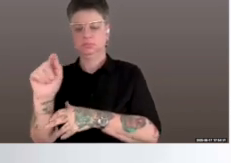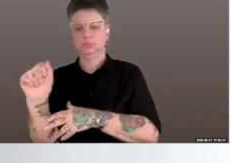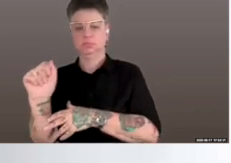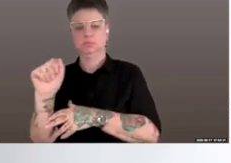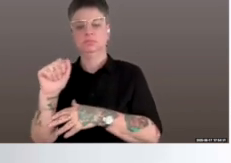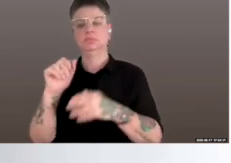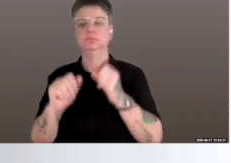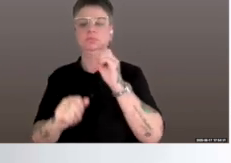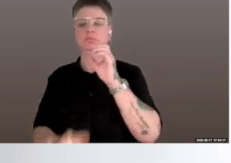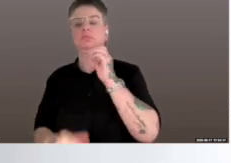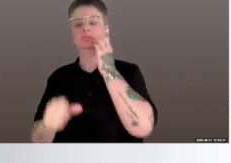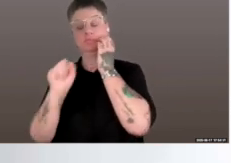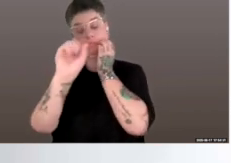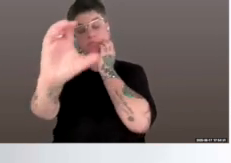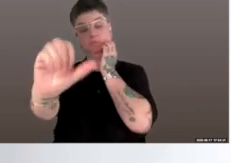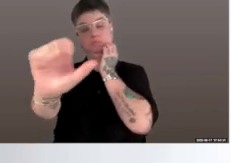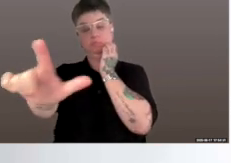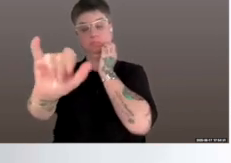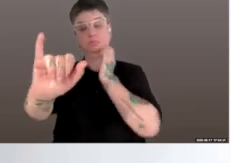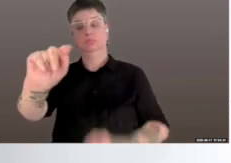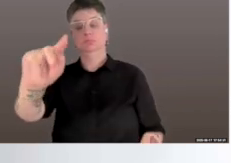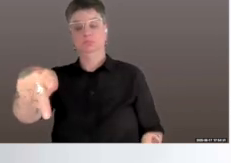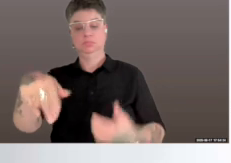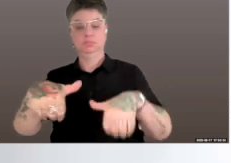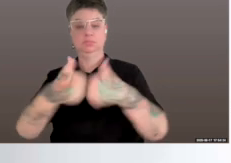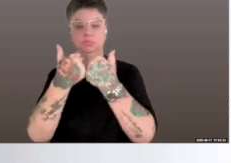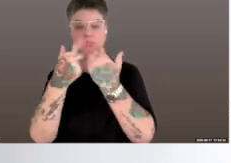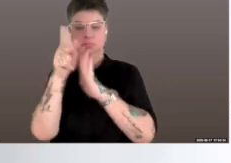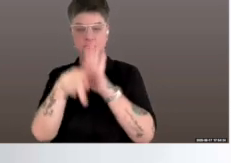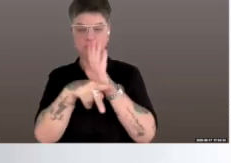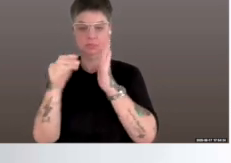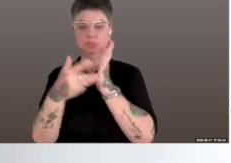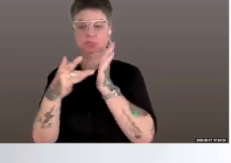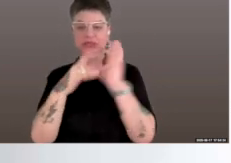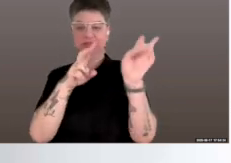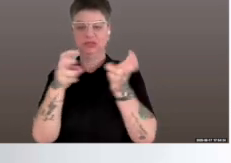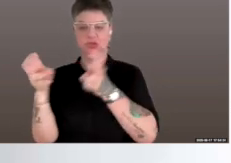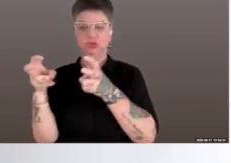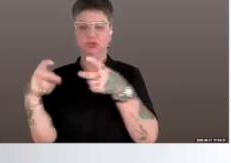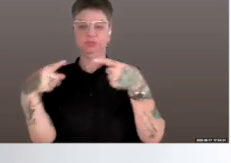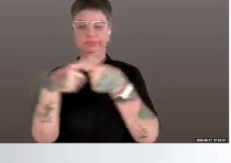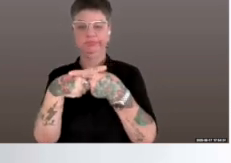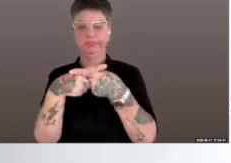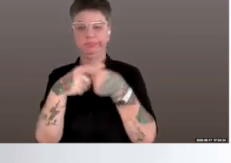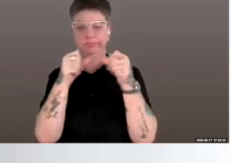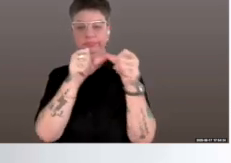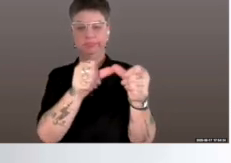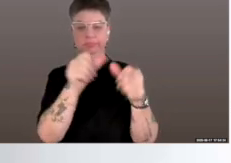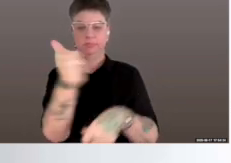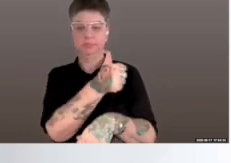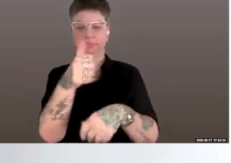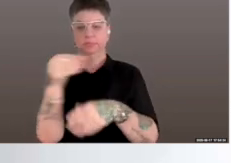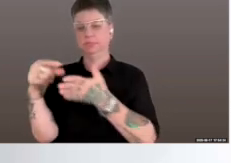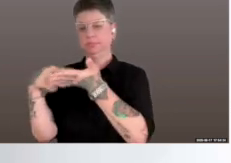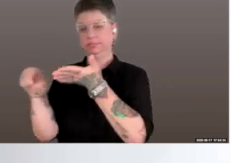user-friendly, and efficient vehicle for distribution of CARB funds, and sparked the ongoing collaboration between our teams. Next,